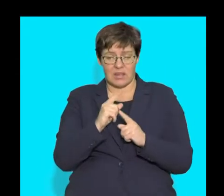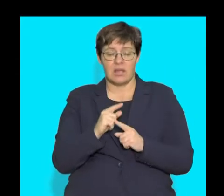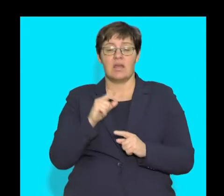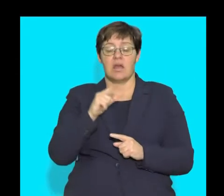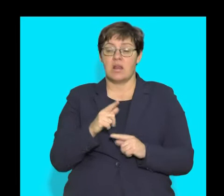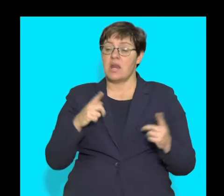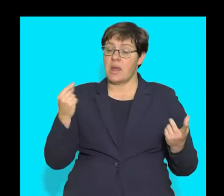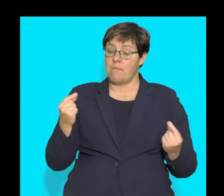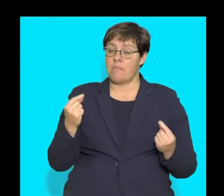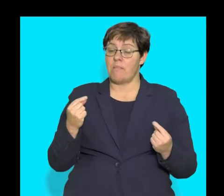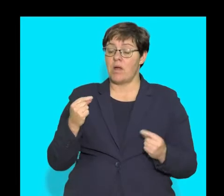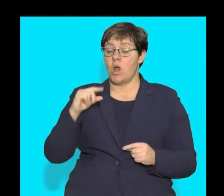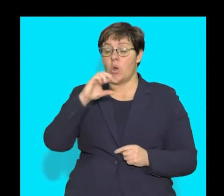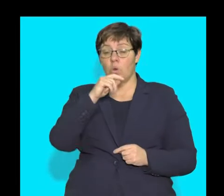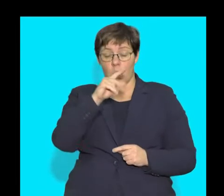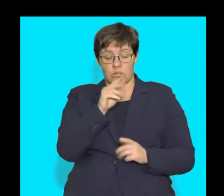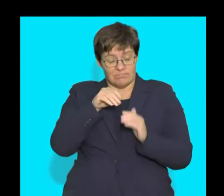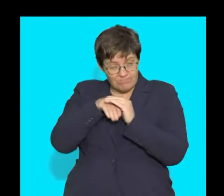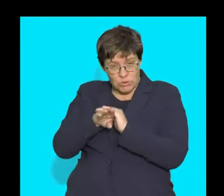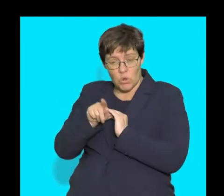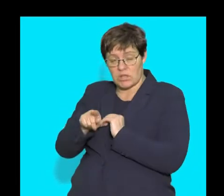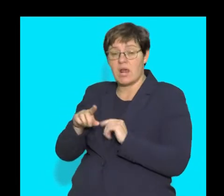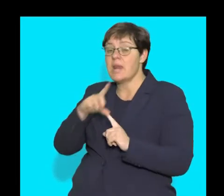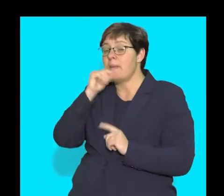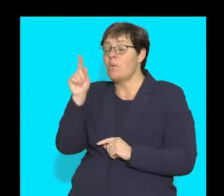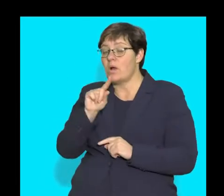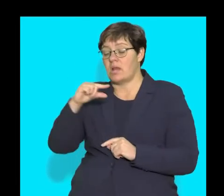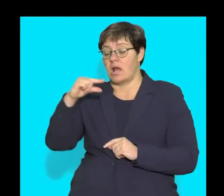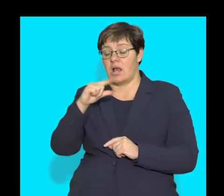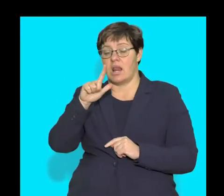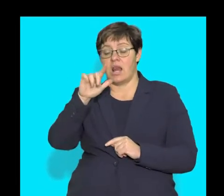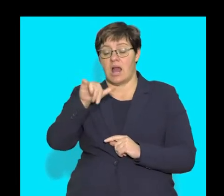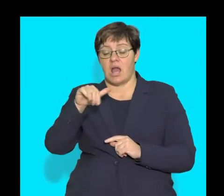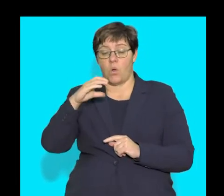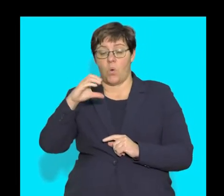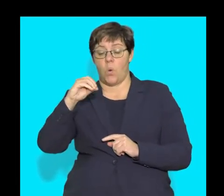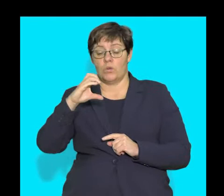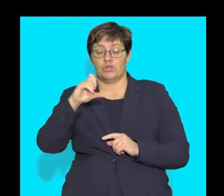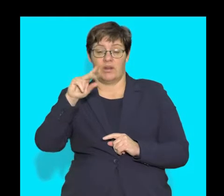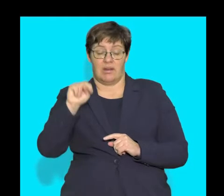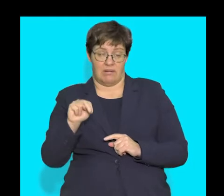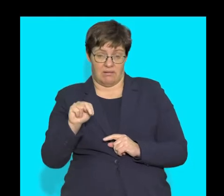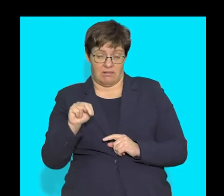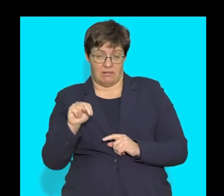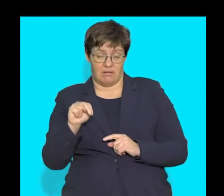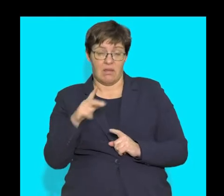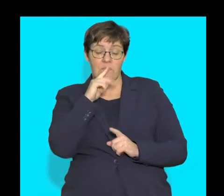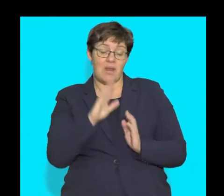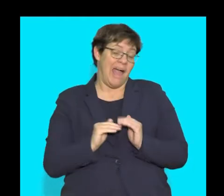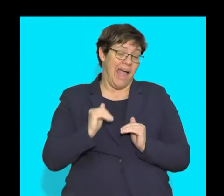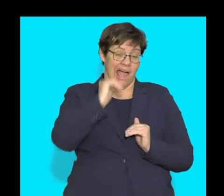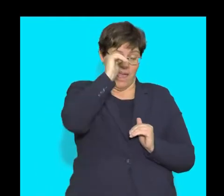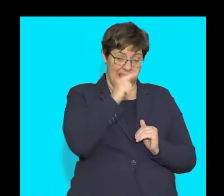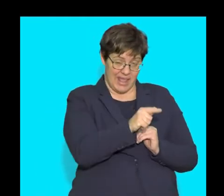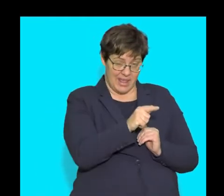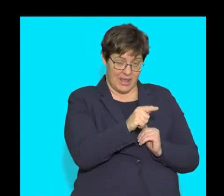in which the glucose is stored as glycogen. And so we find that when the blood sugar levels are high, with